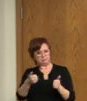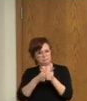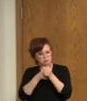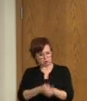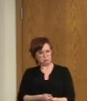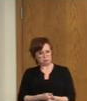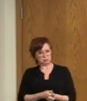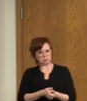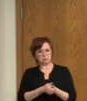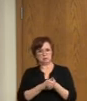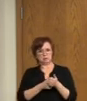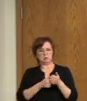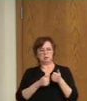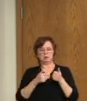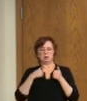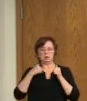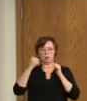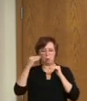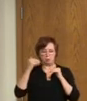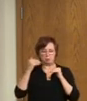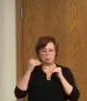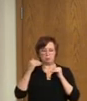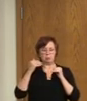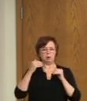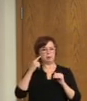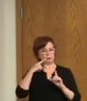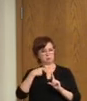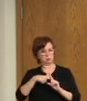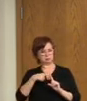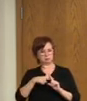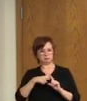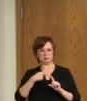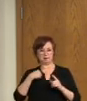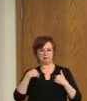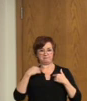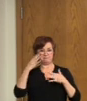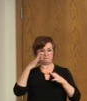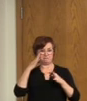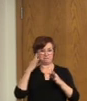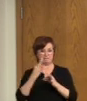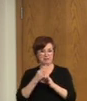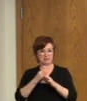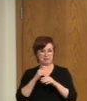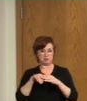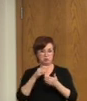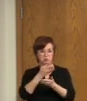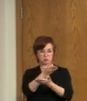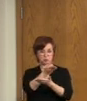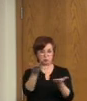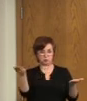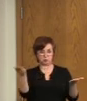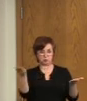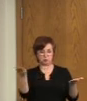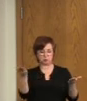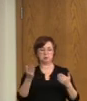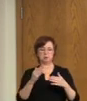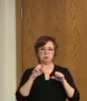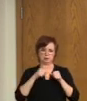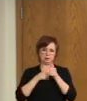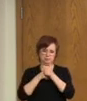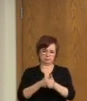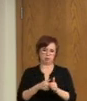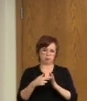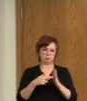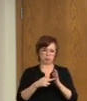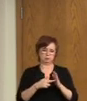I'm hopeful, and I'm very optimistic, and I have a lot of faith in the Saskatchewan people to be able to make, that they will be able to adhere to